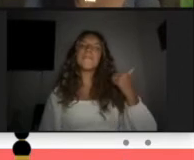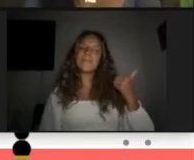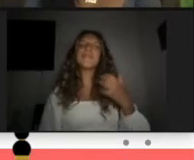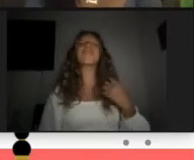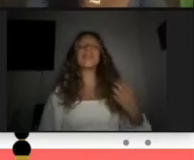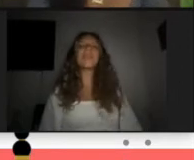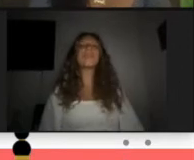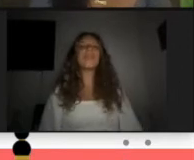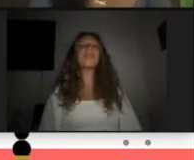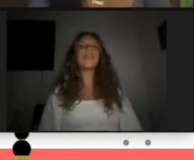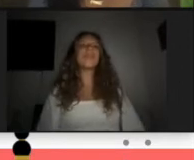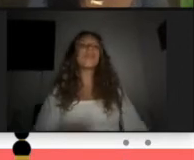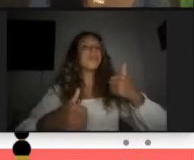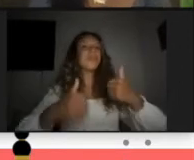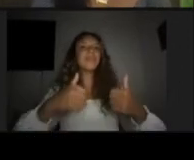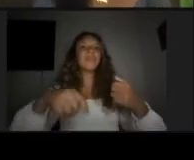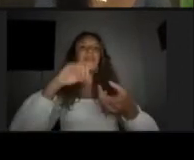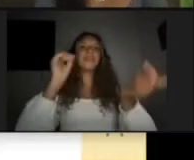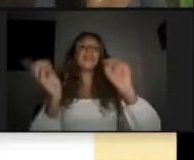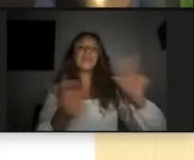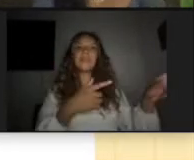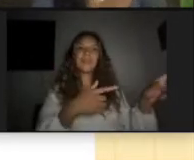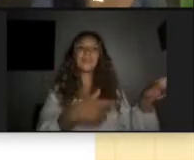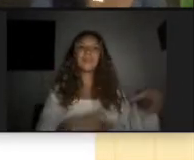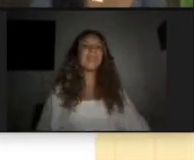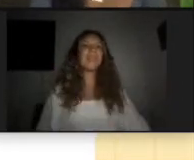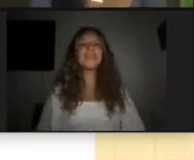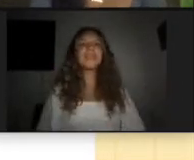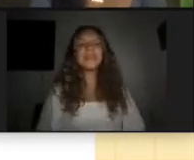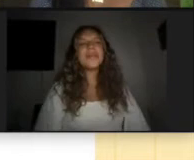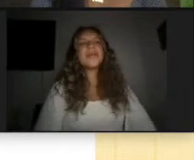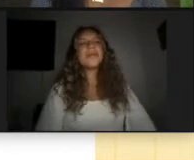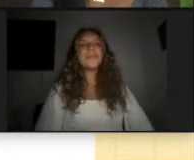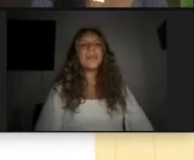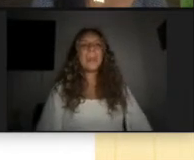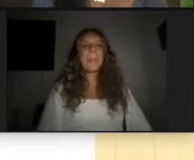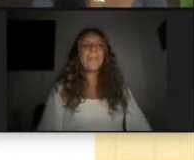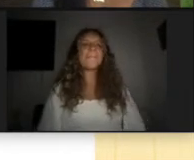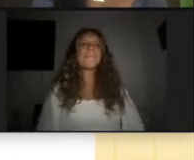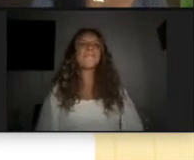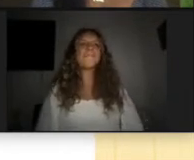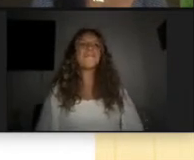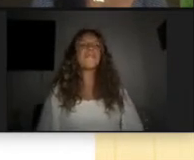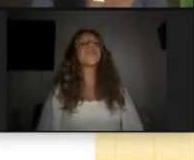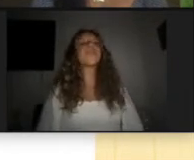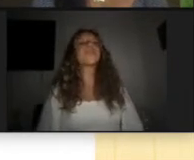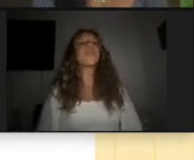is wednesday so stay tuned for our agenda today we'll be starting off with announcements